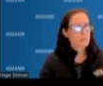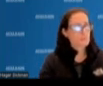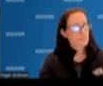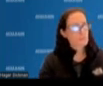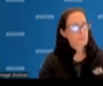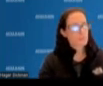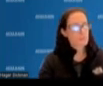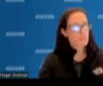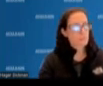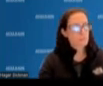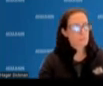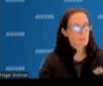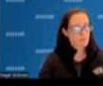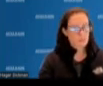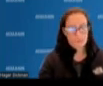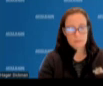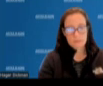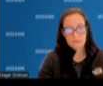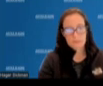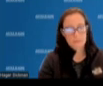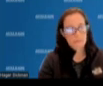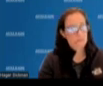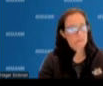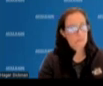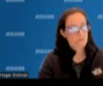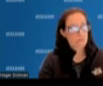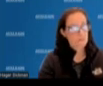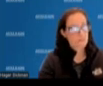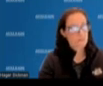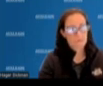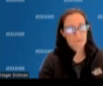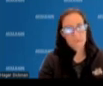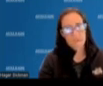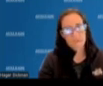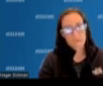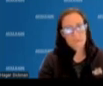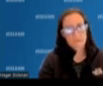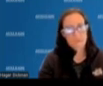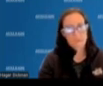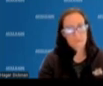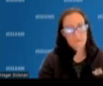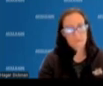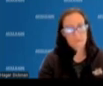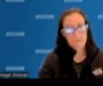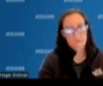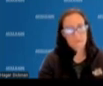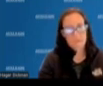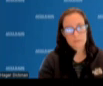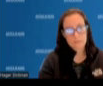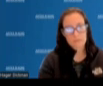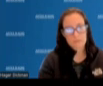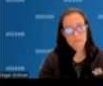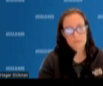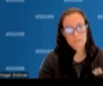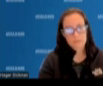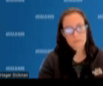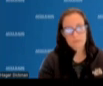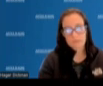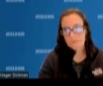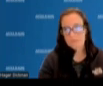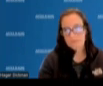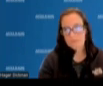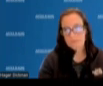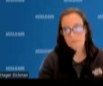So we're here to do that again. Thanks. I've got a question in the chat